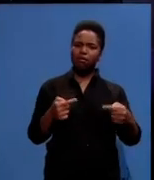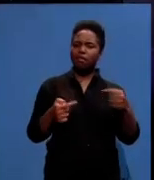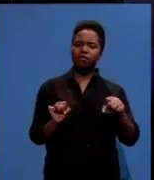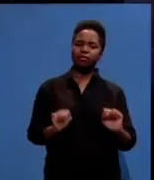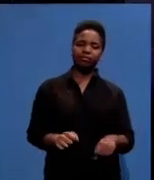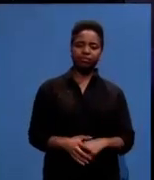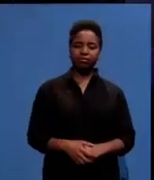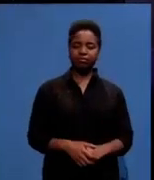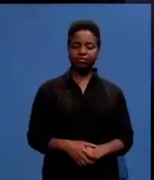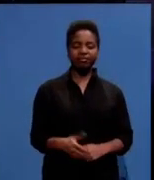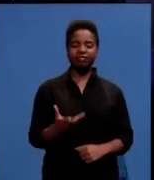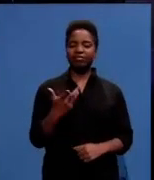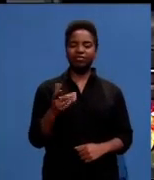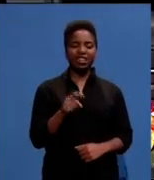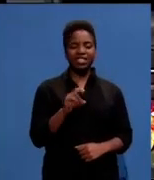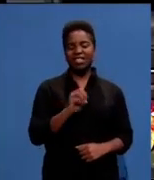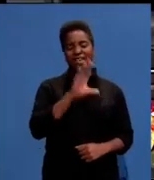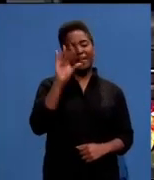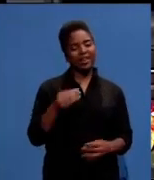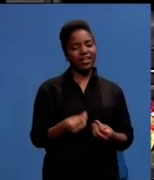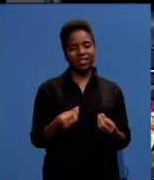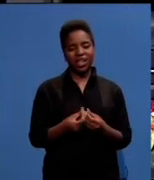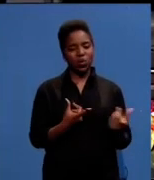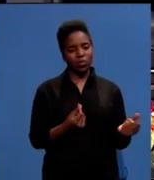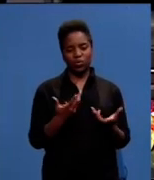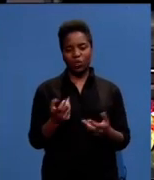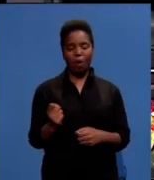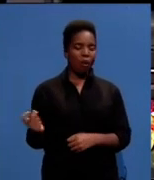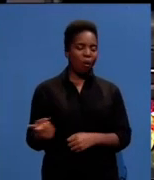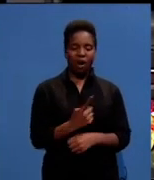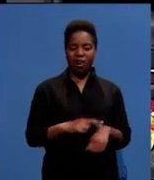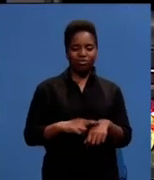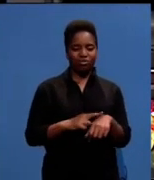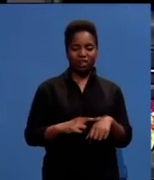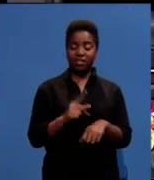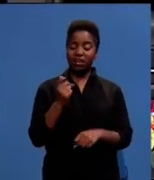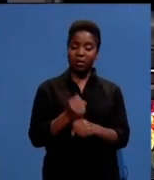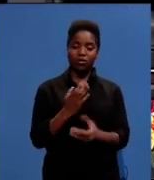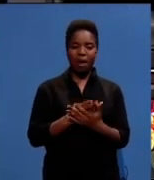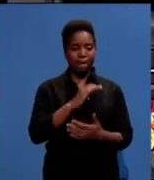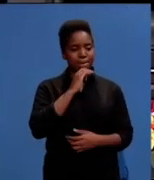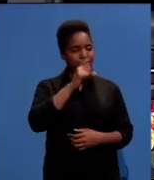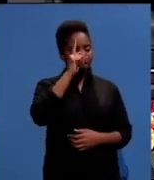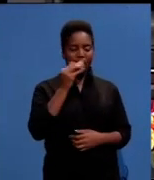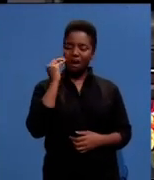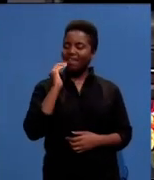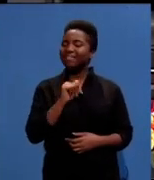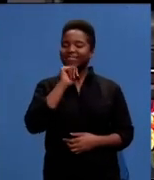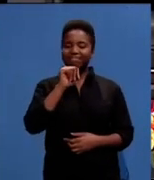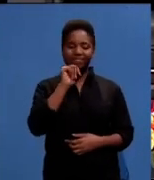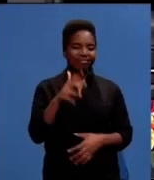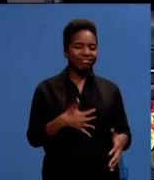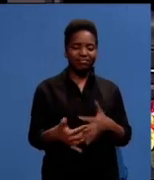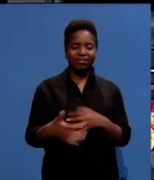a typical South African thing, and it's across the race. It's important for us to mention that it doesn't matter whether the child is coming from